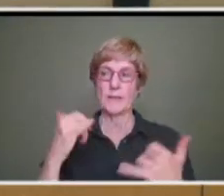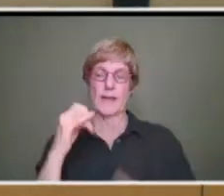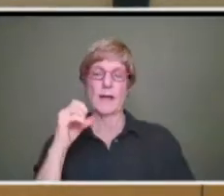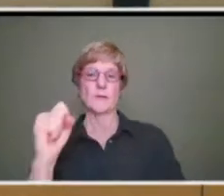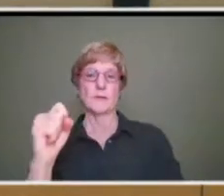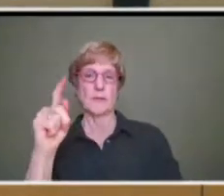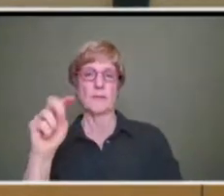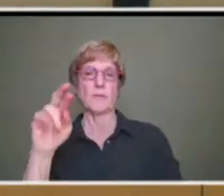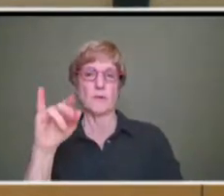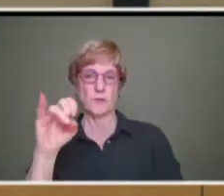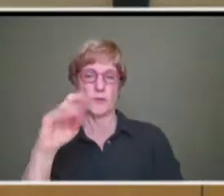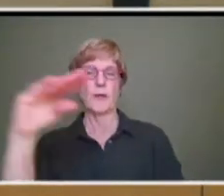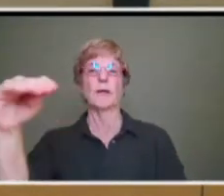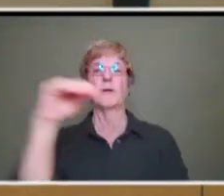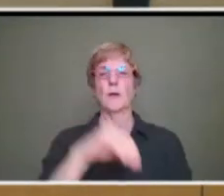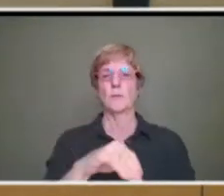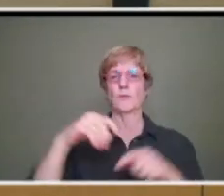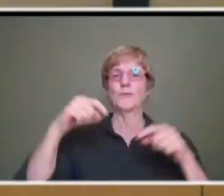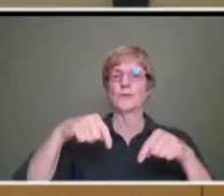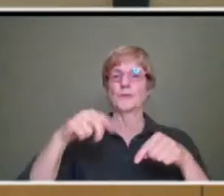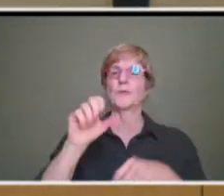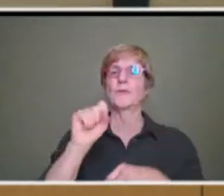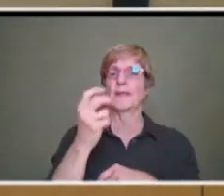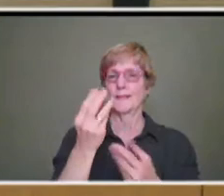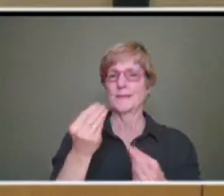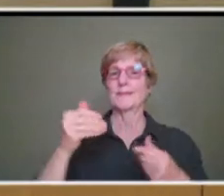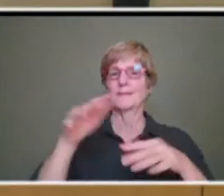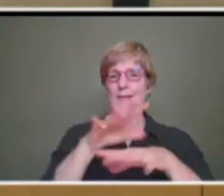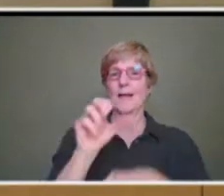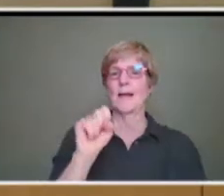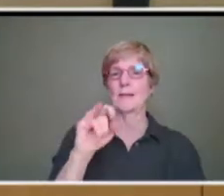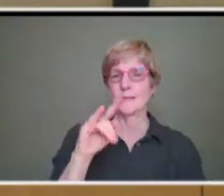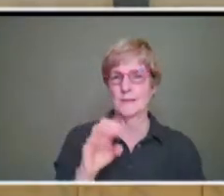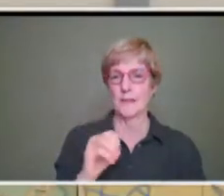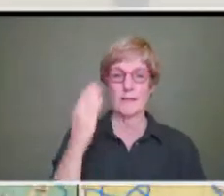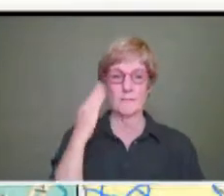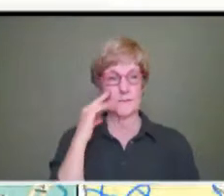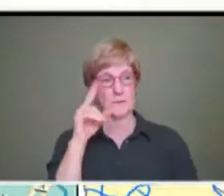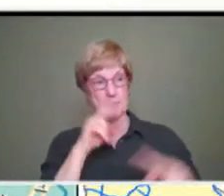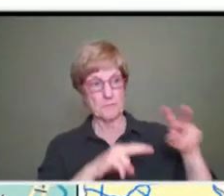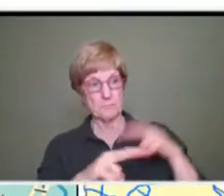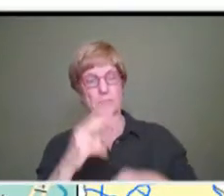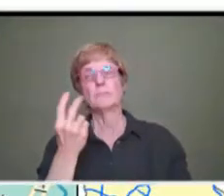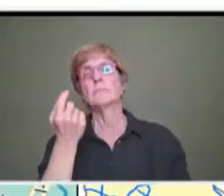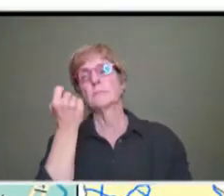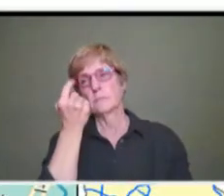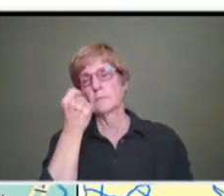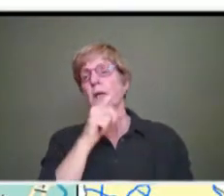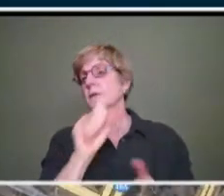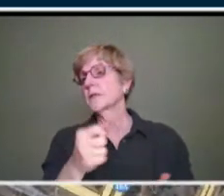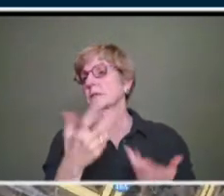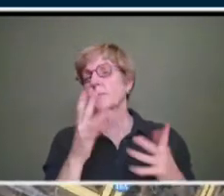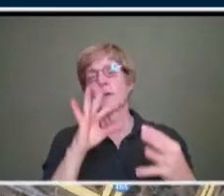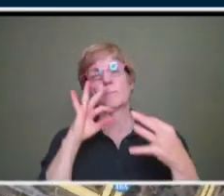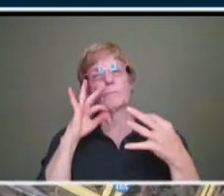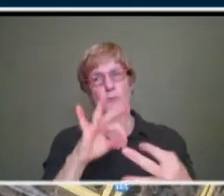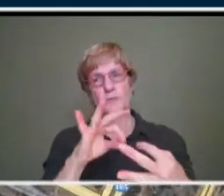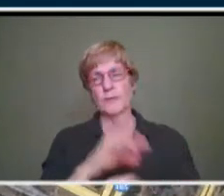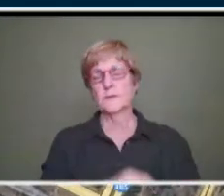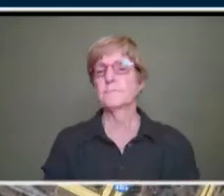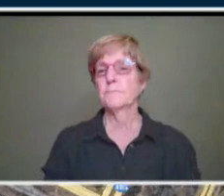onto this site and as you if you're familiar with that site you'll understand why this site provides for a perfect opportunity